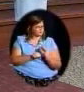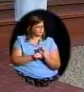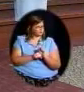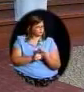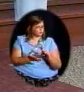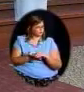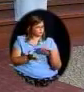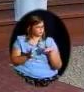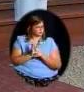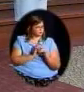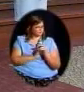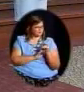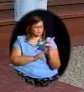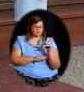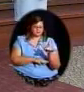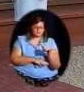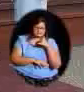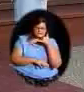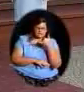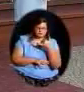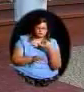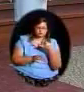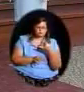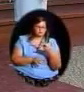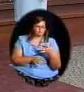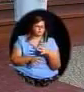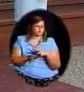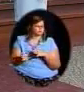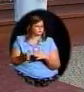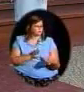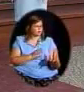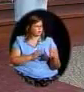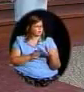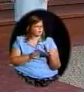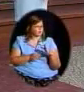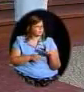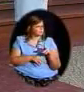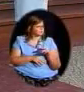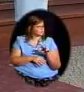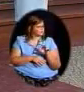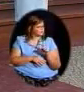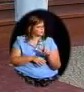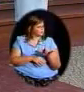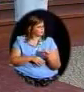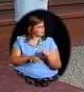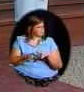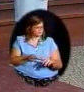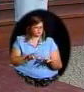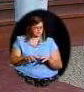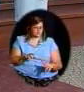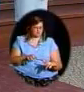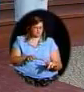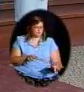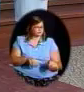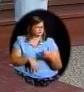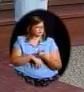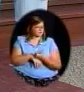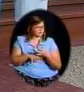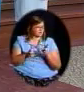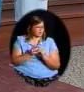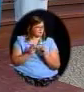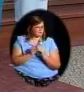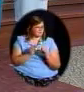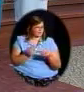variety of jobs, including answering the phones, organizing the files, materials and supplies, typing minutes, setting up meetings,